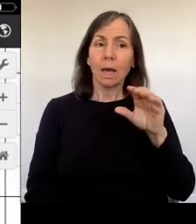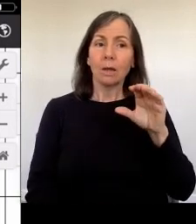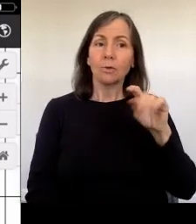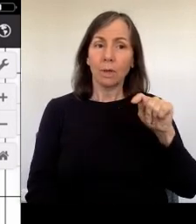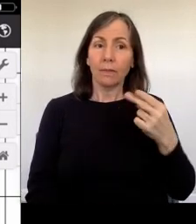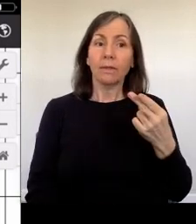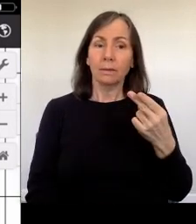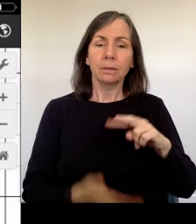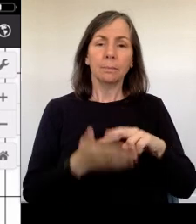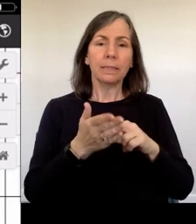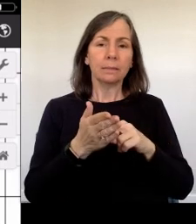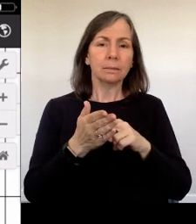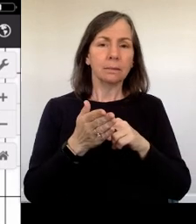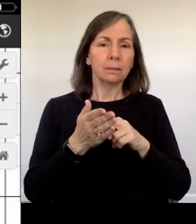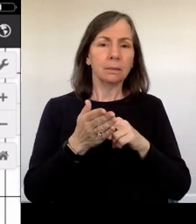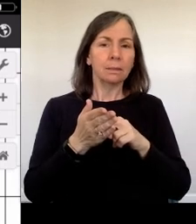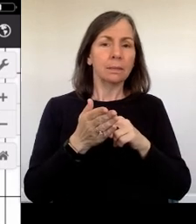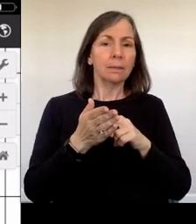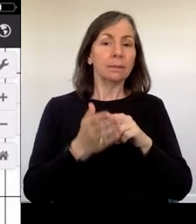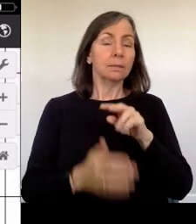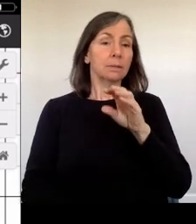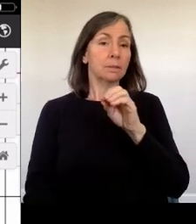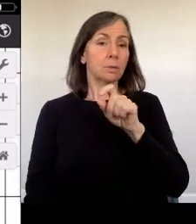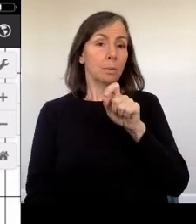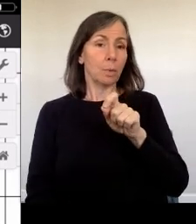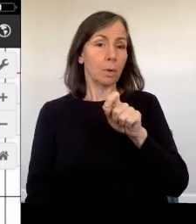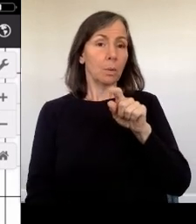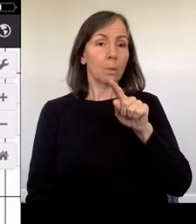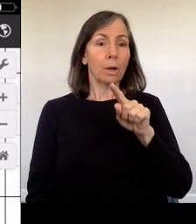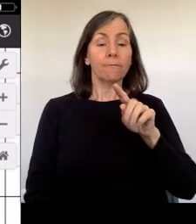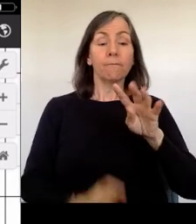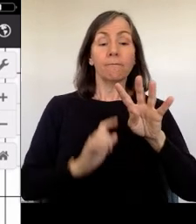Hundredth means the second point after the decimal point.